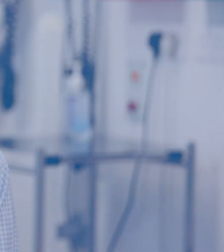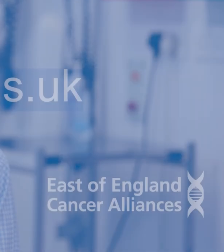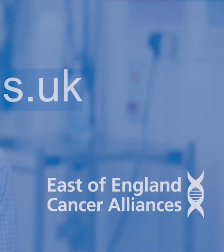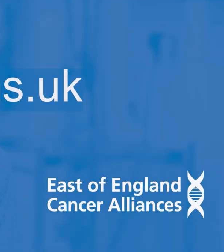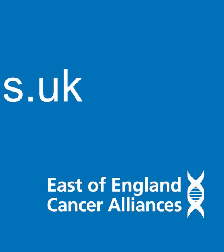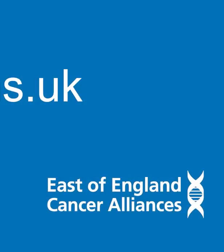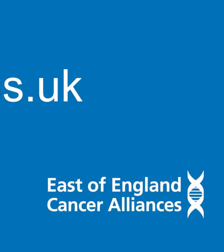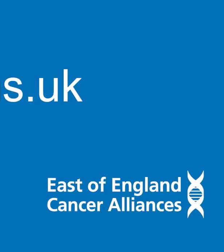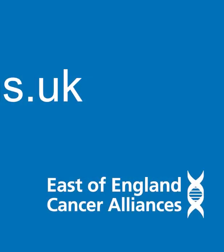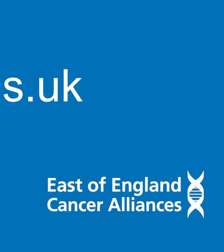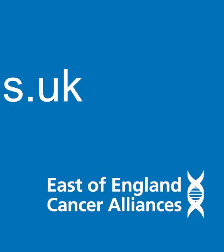life.